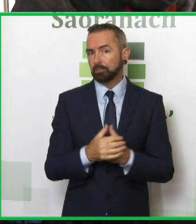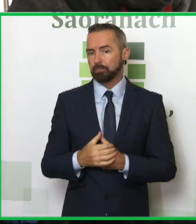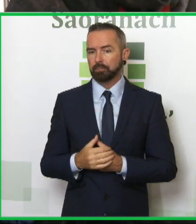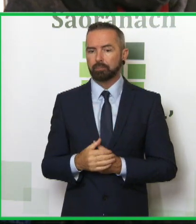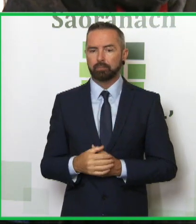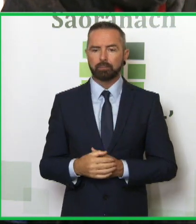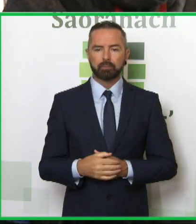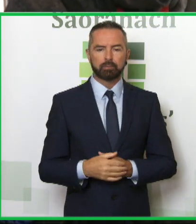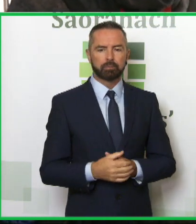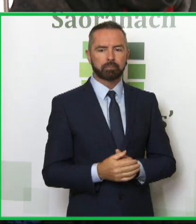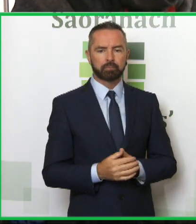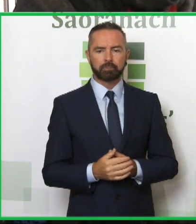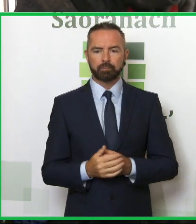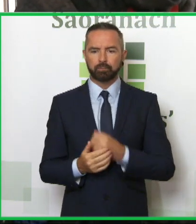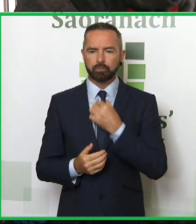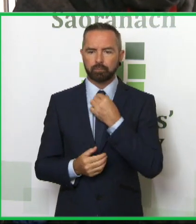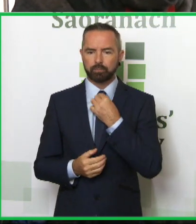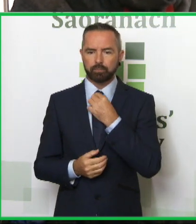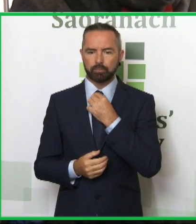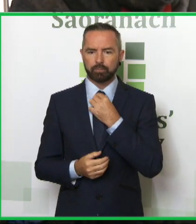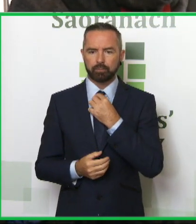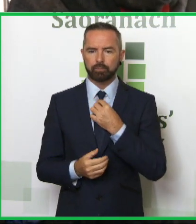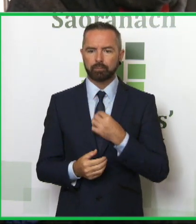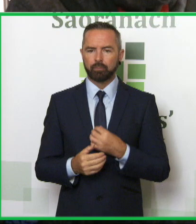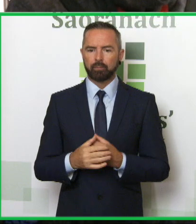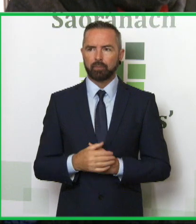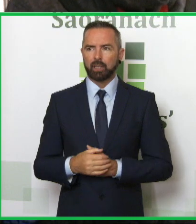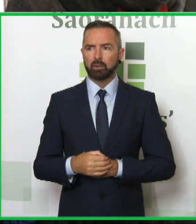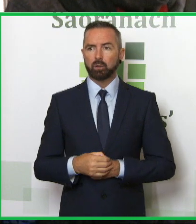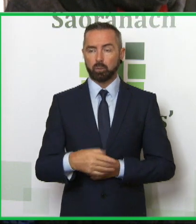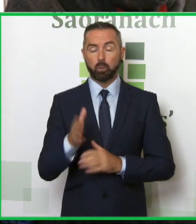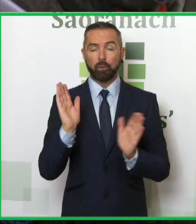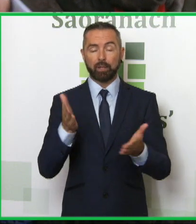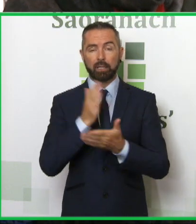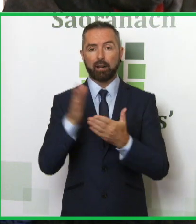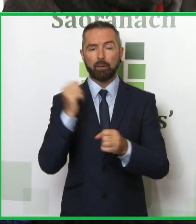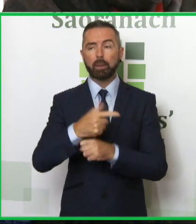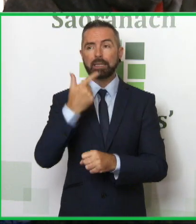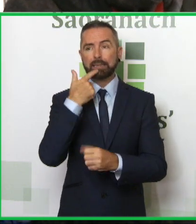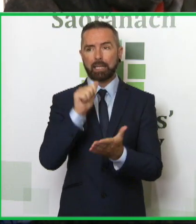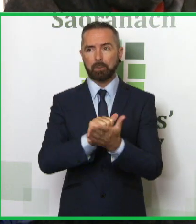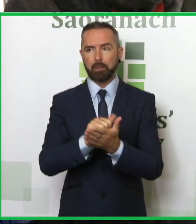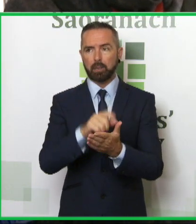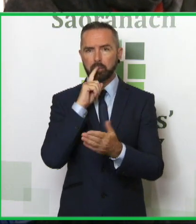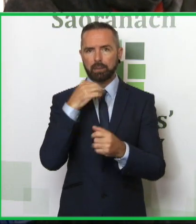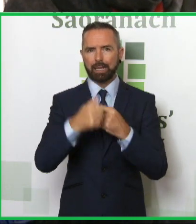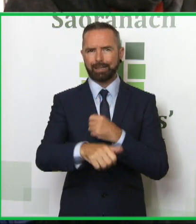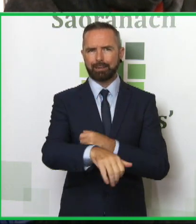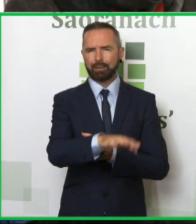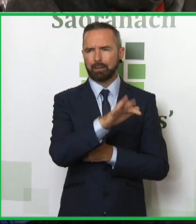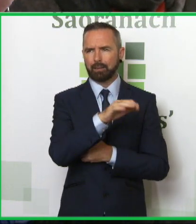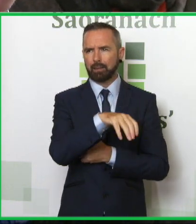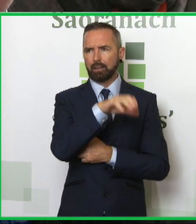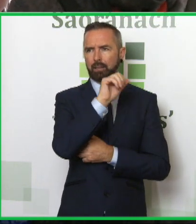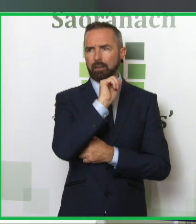Sorry, in terms of which? So in terms of, not in terms of the second ballot question, because there's a number A down to F. Oh no, I'm